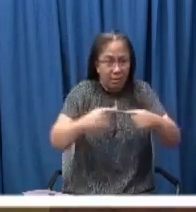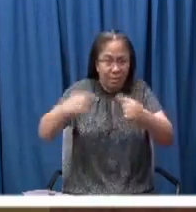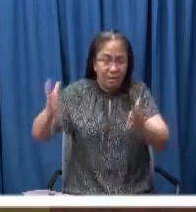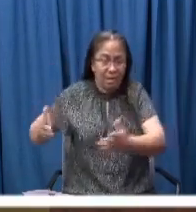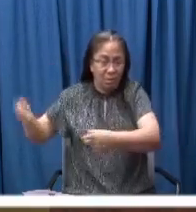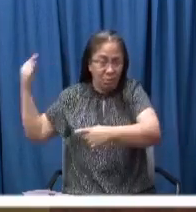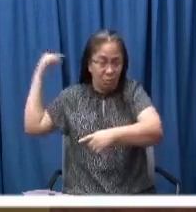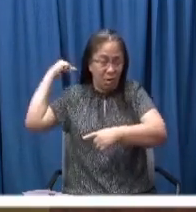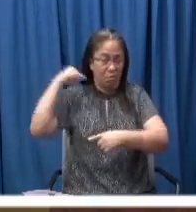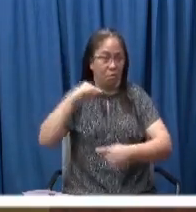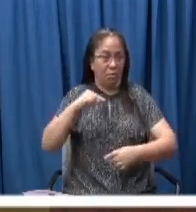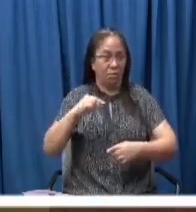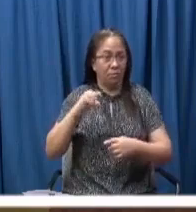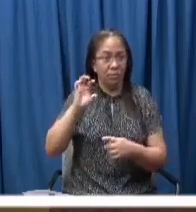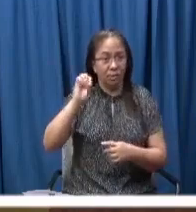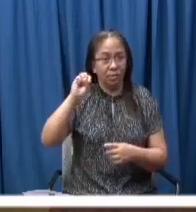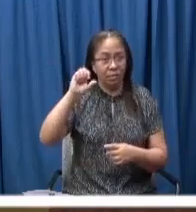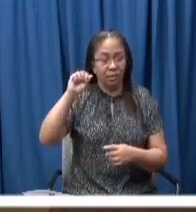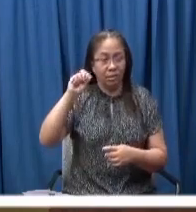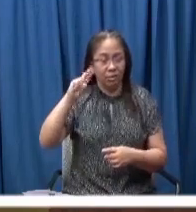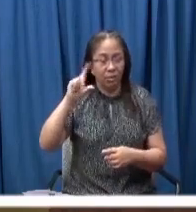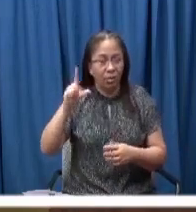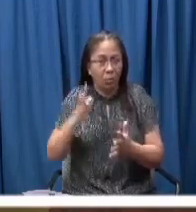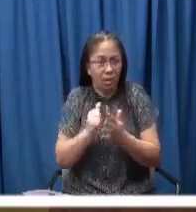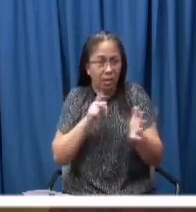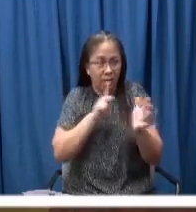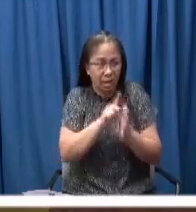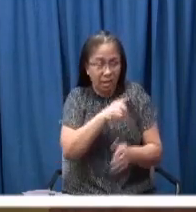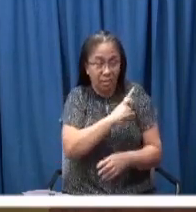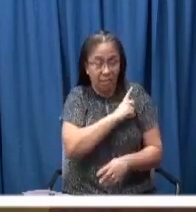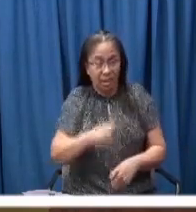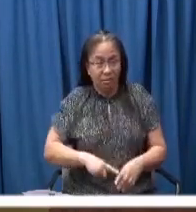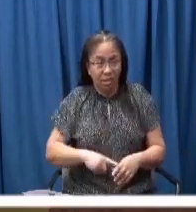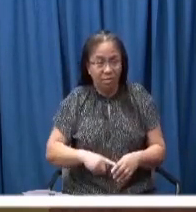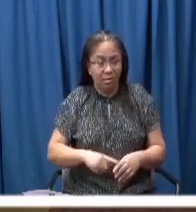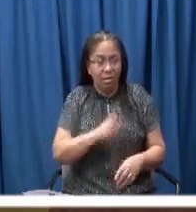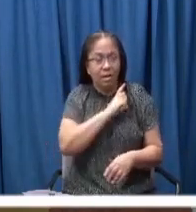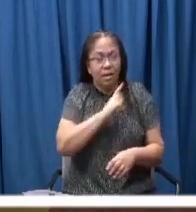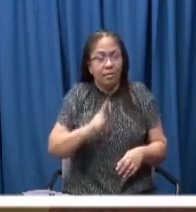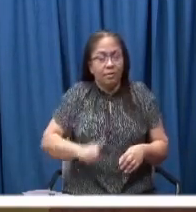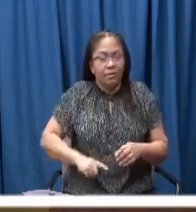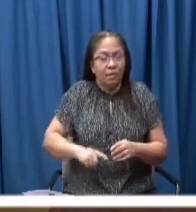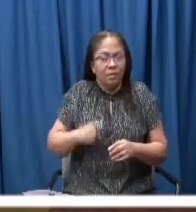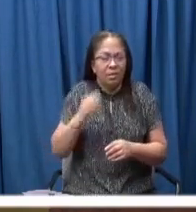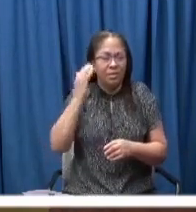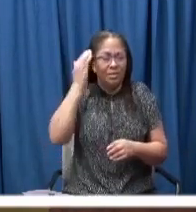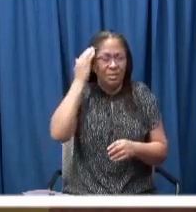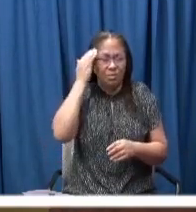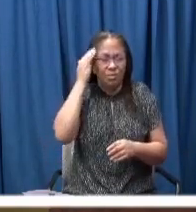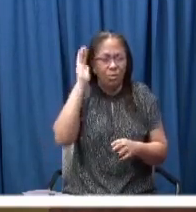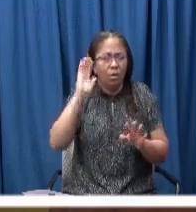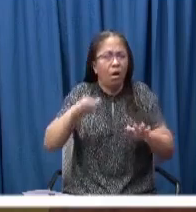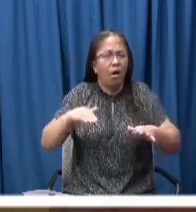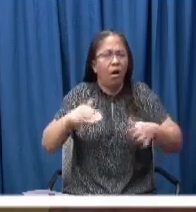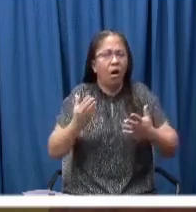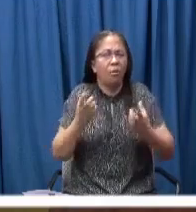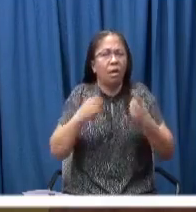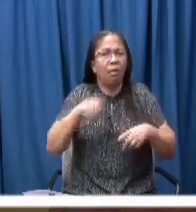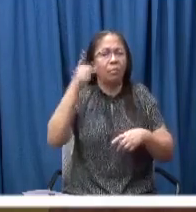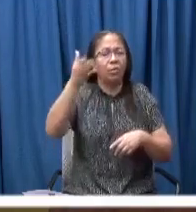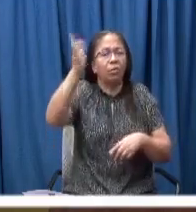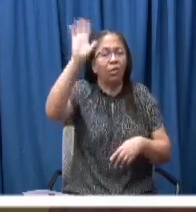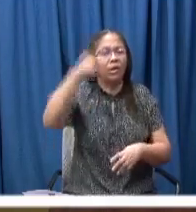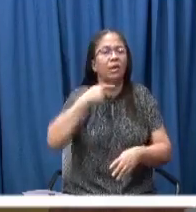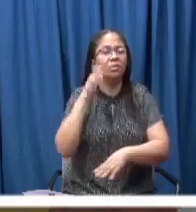kill him, when he couldn't see how God could bring about the promise God had made to him, when he was